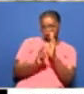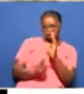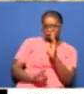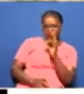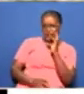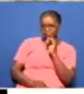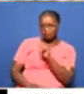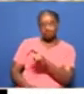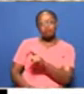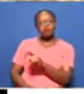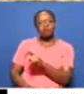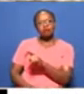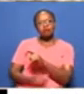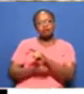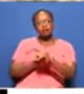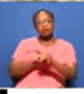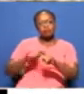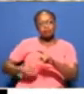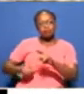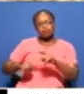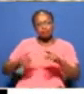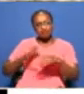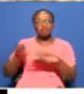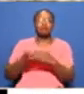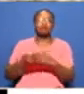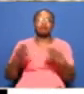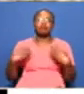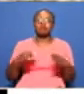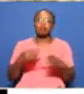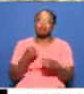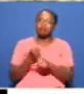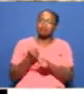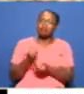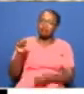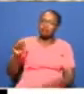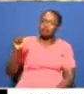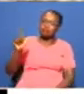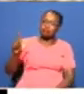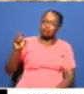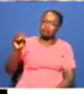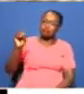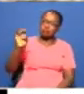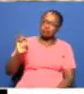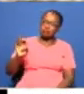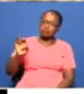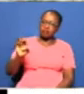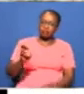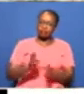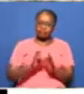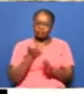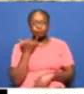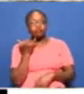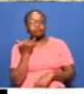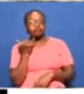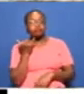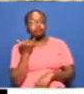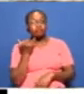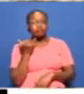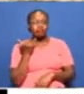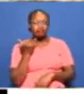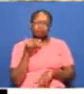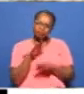wa watu wote wenye na kwanga dealers wale, nika contact hawa. Sasa hivyo paka